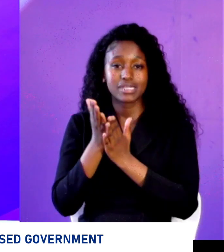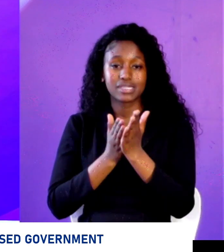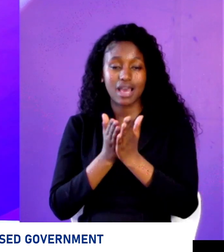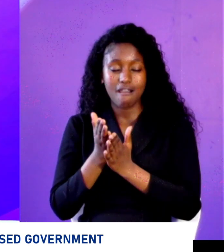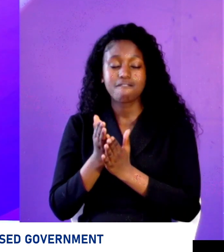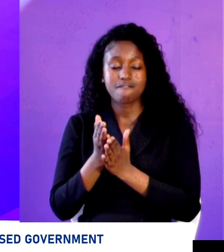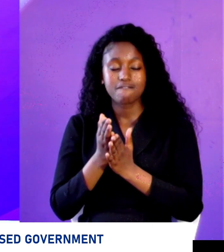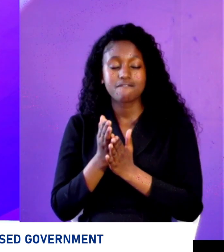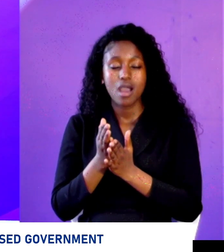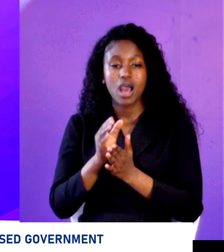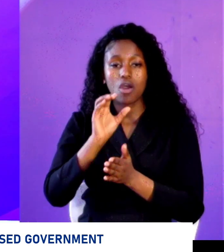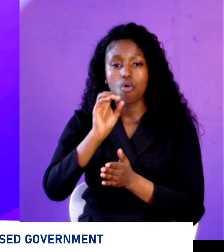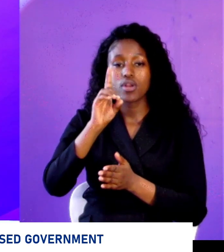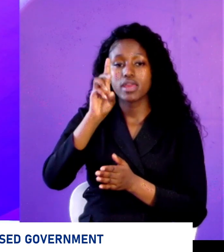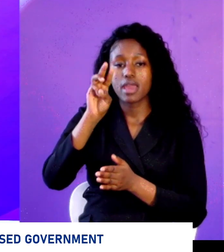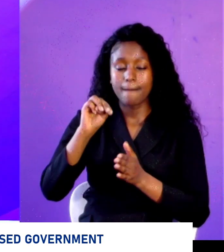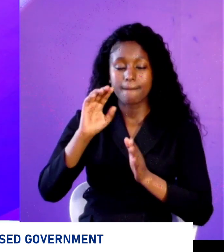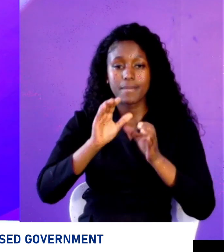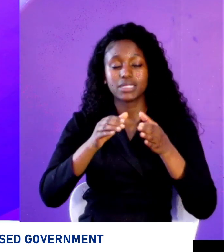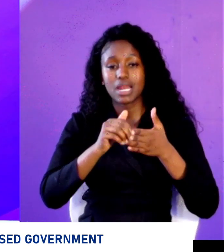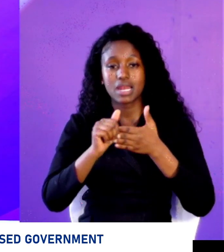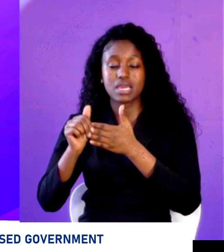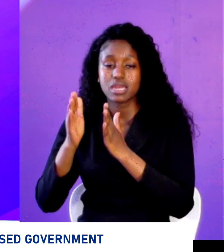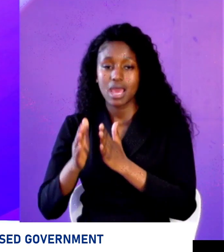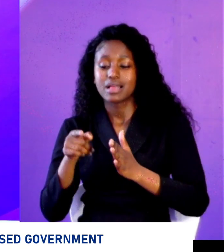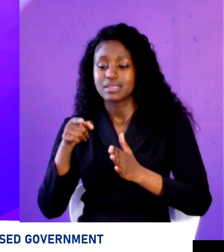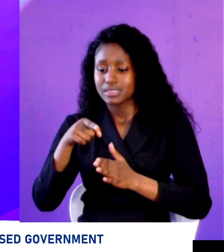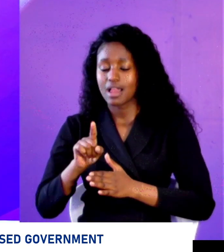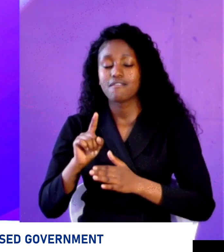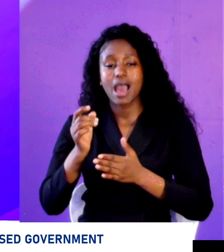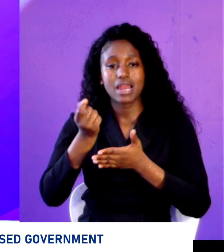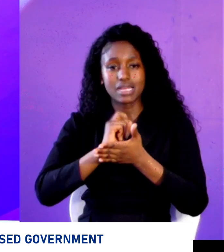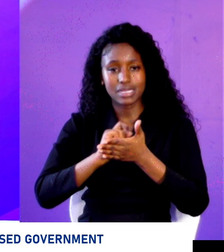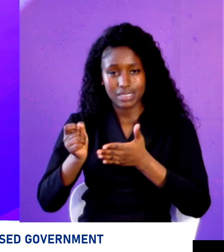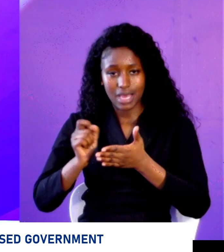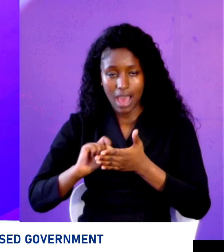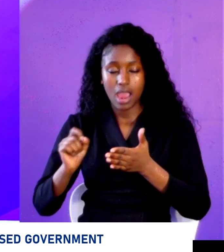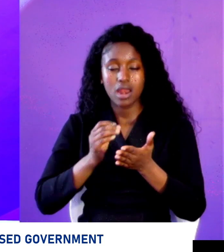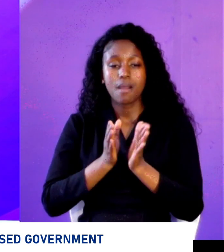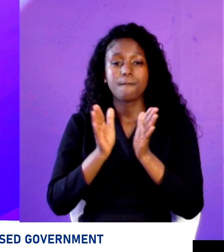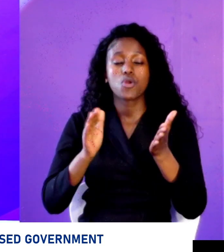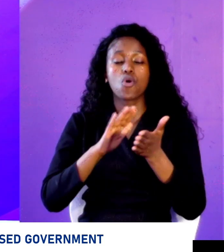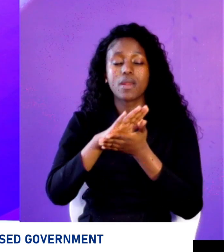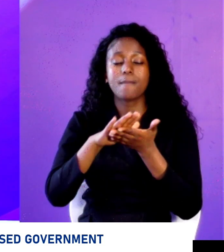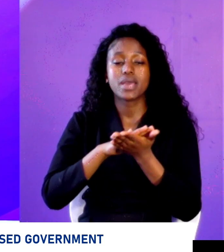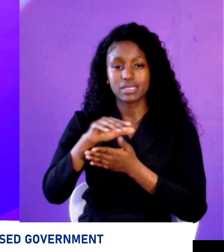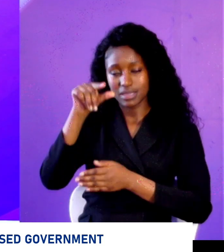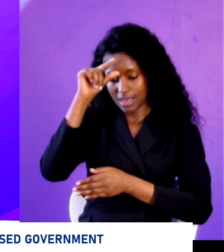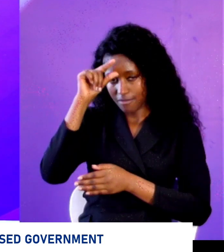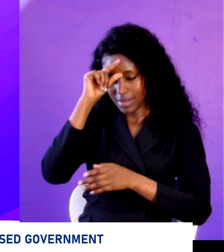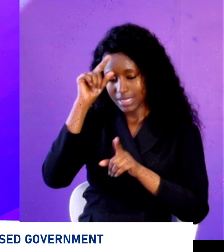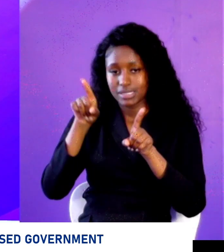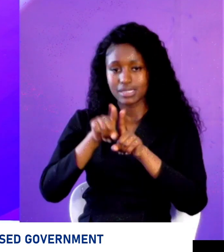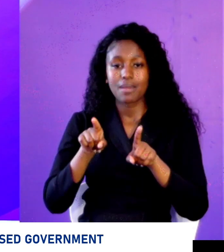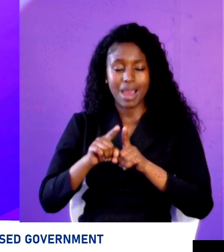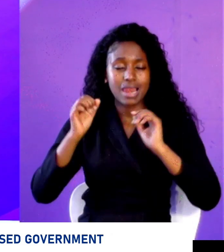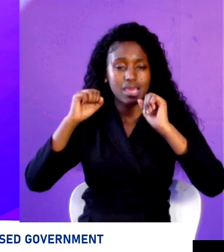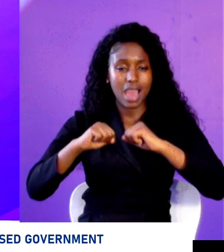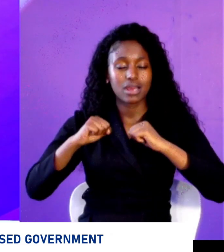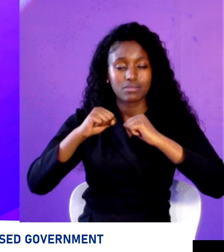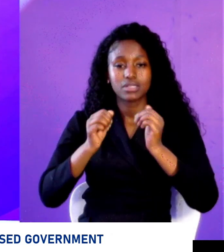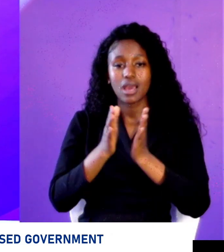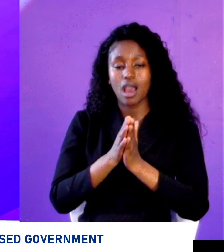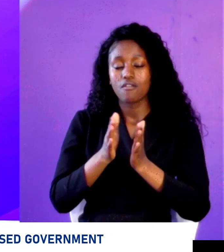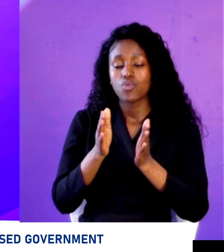ODM party leader, directly signed the broad-based government document with President William Ruto